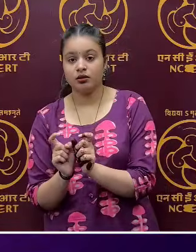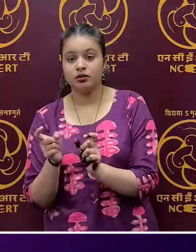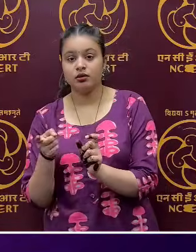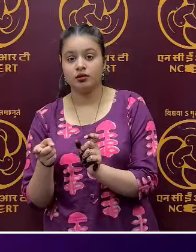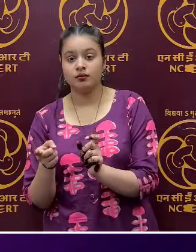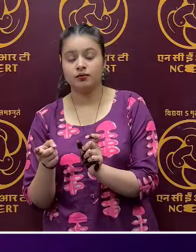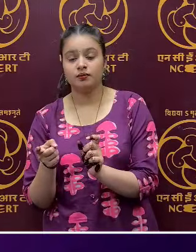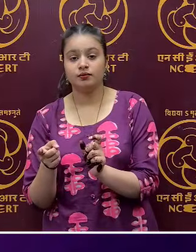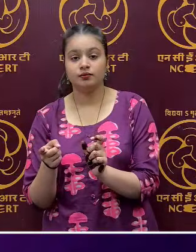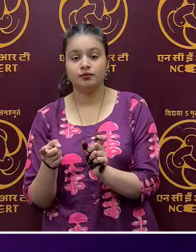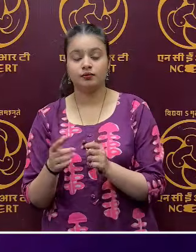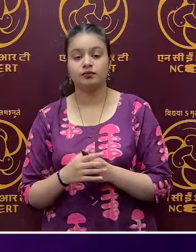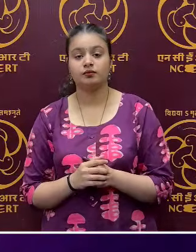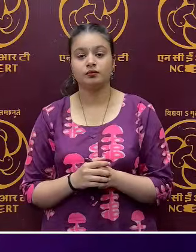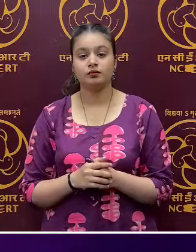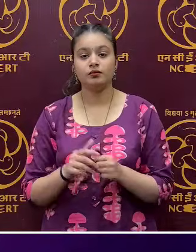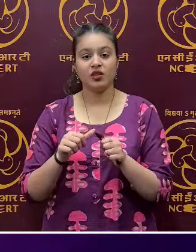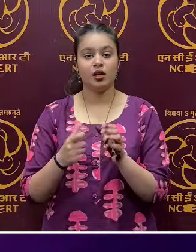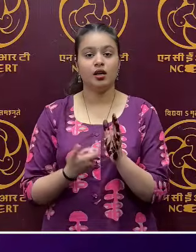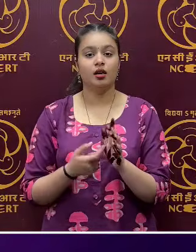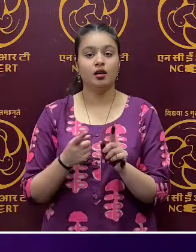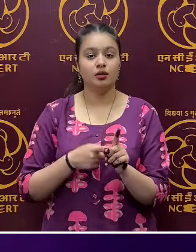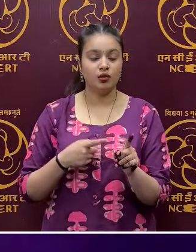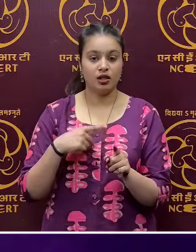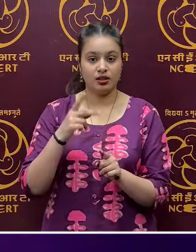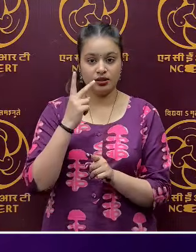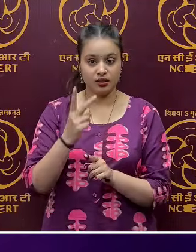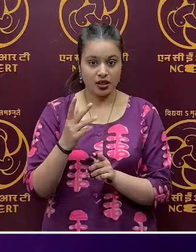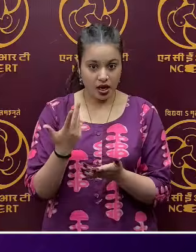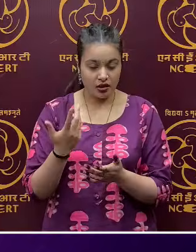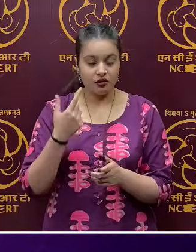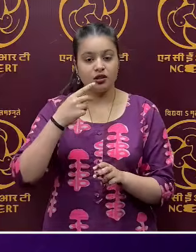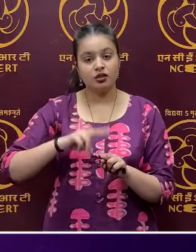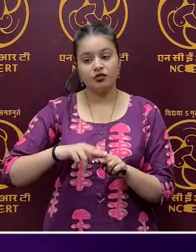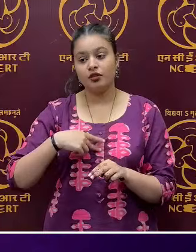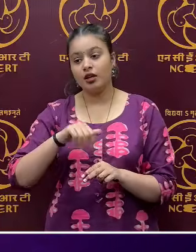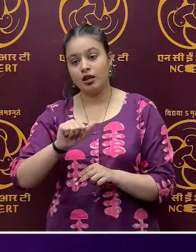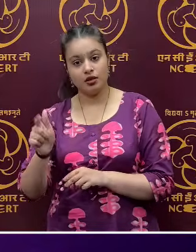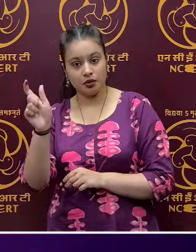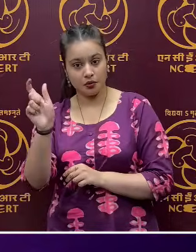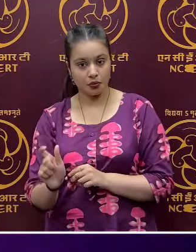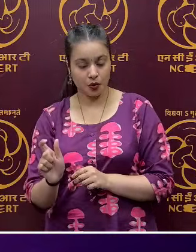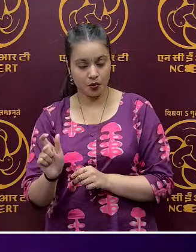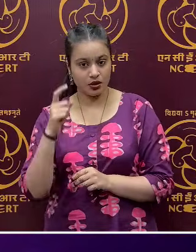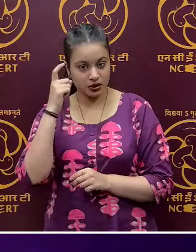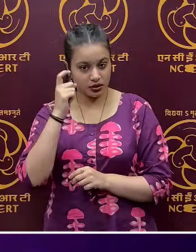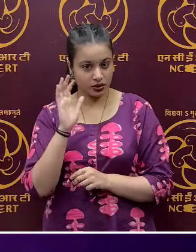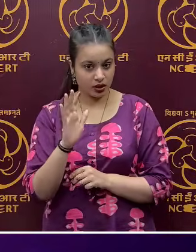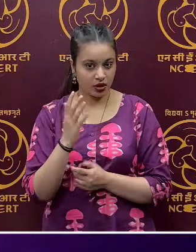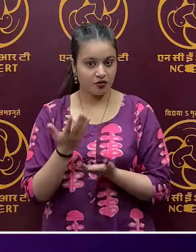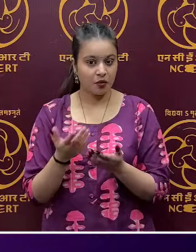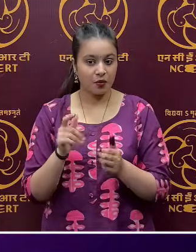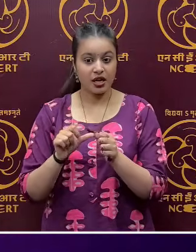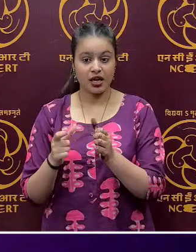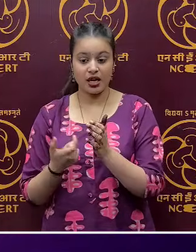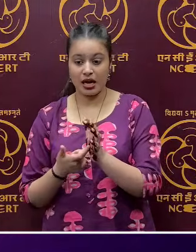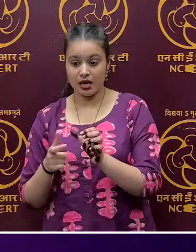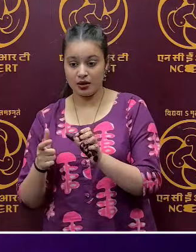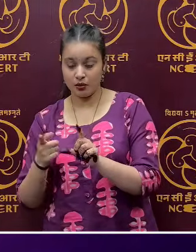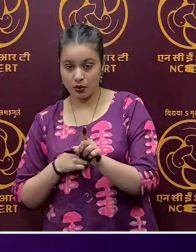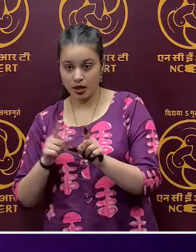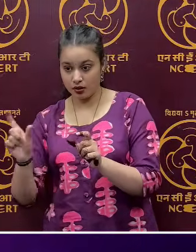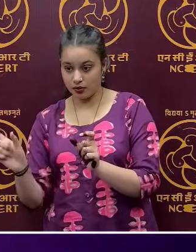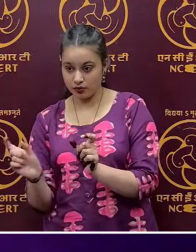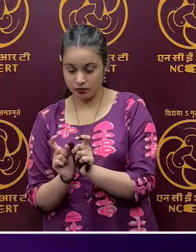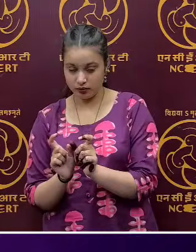of the first part when you see ARY. Oh. Can you think of other words Okay. with ARY? With And